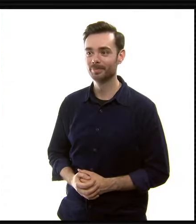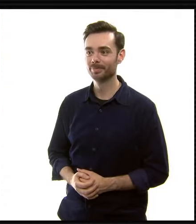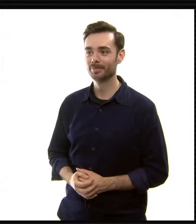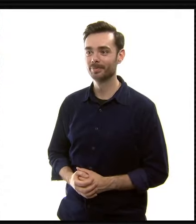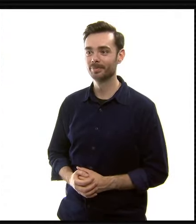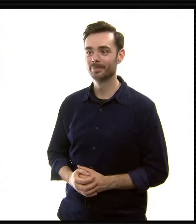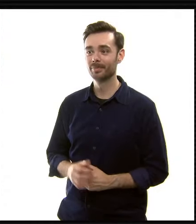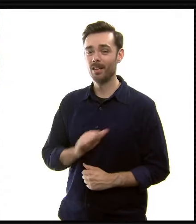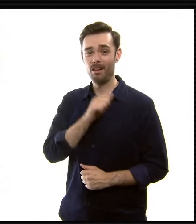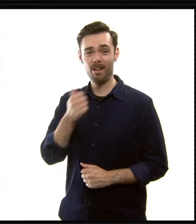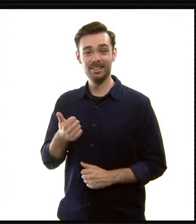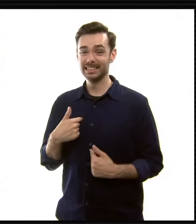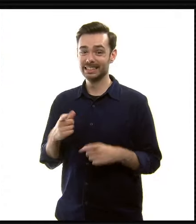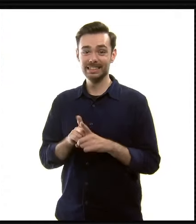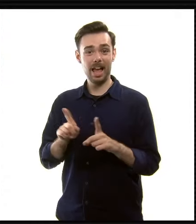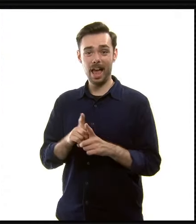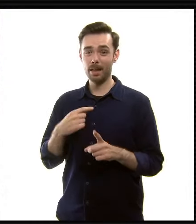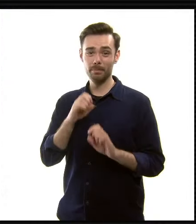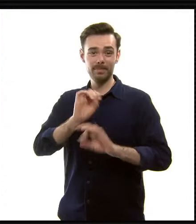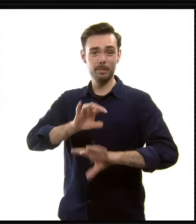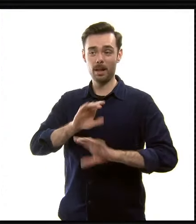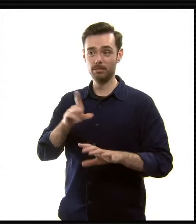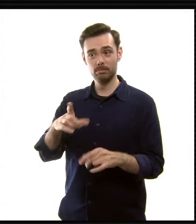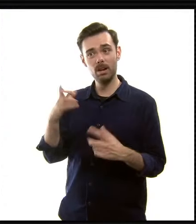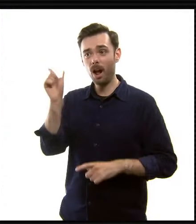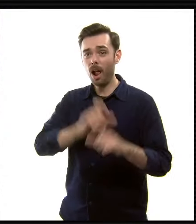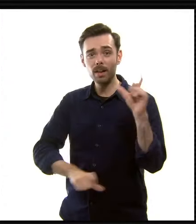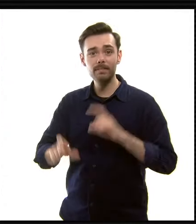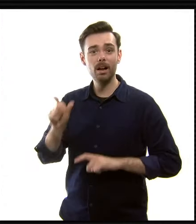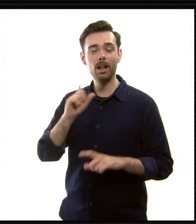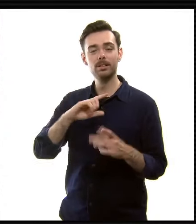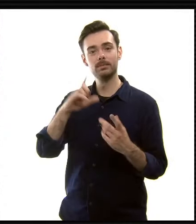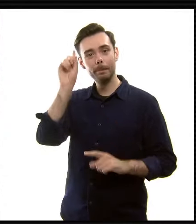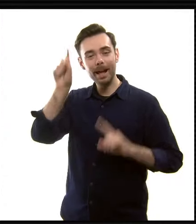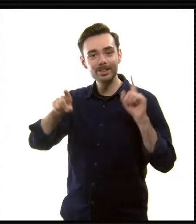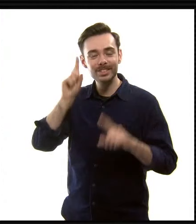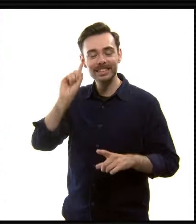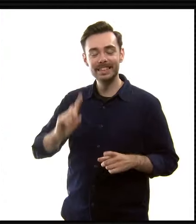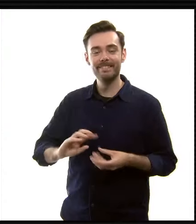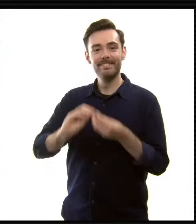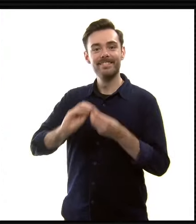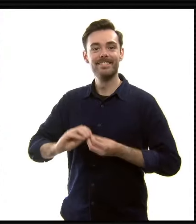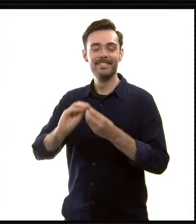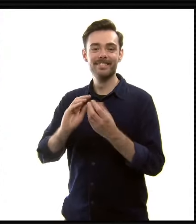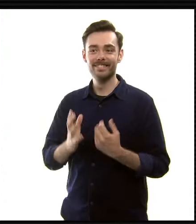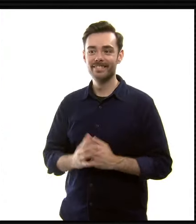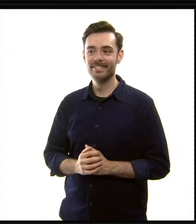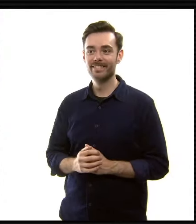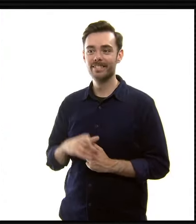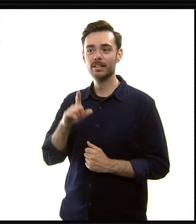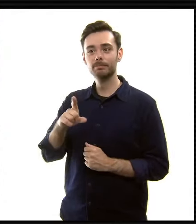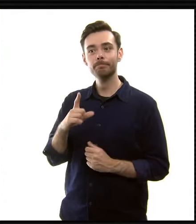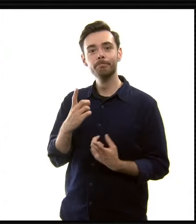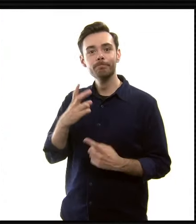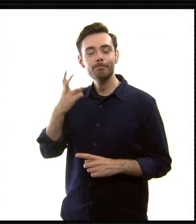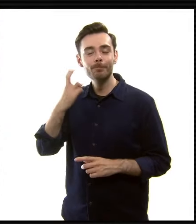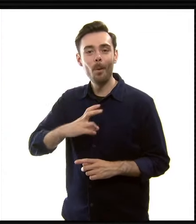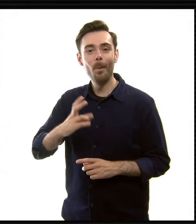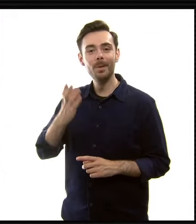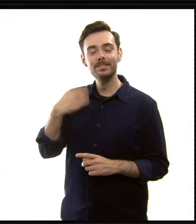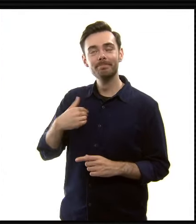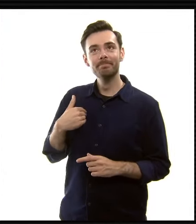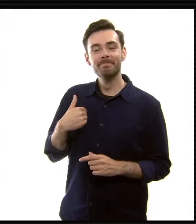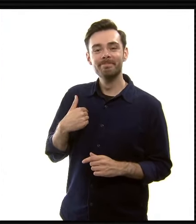beautifully. It's so colourful, so imaginative. It's got really lovely hints to nostalgia and everything in here. Little things like the